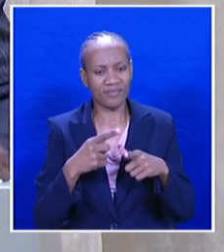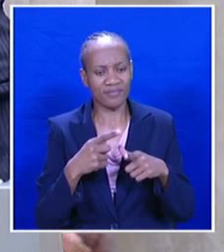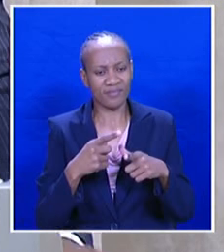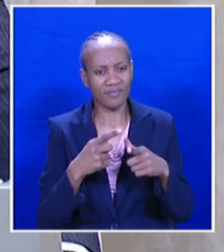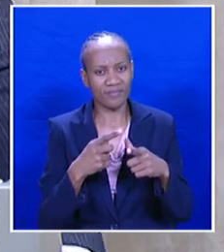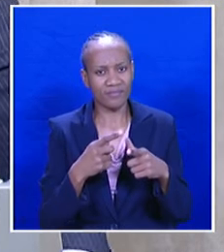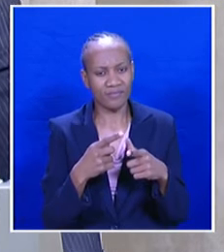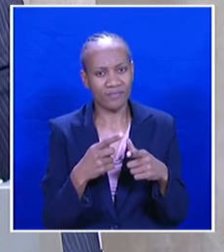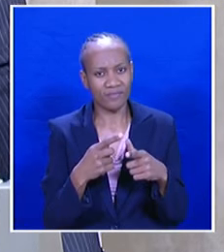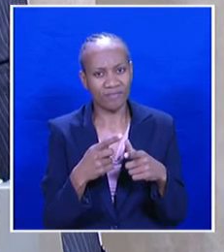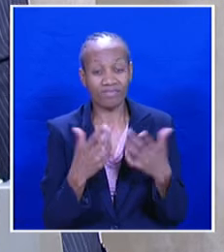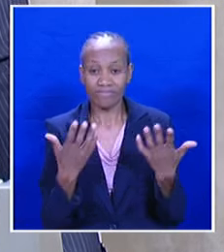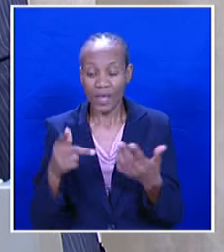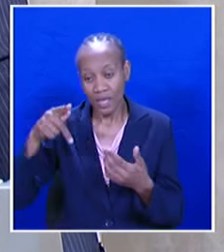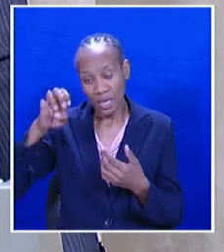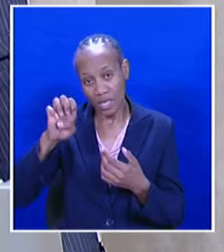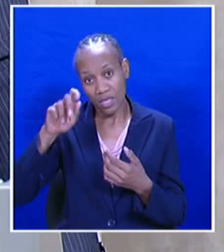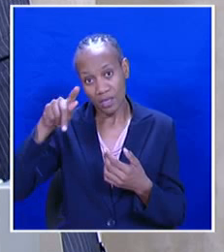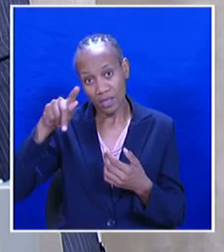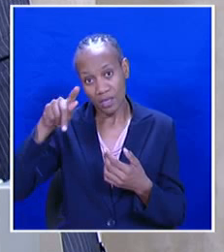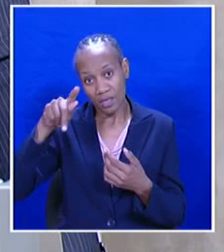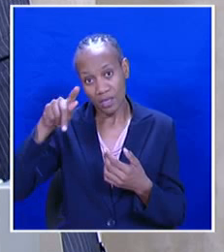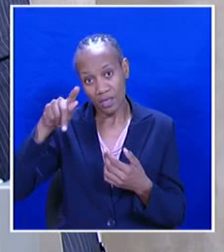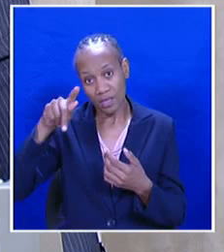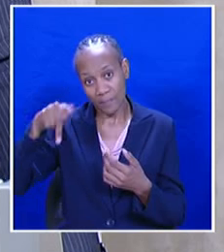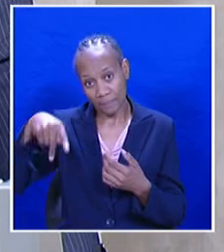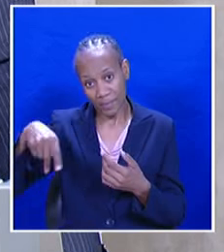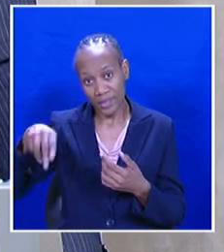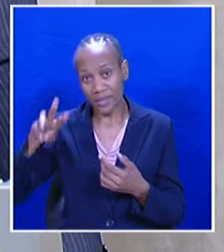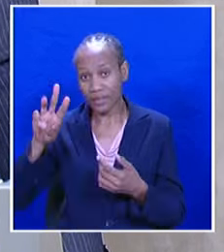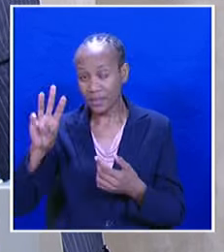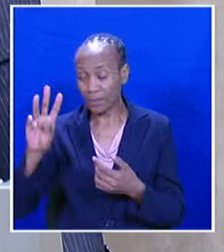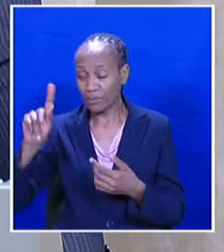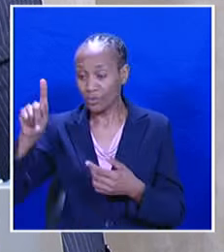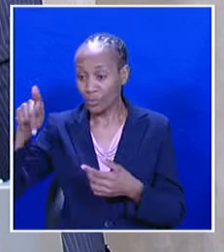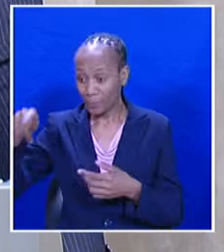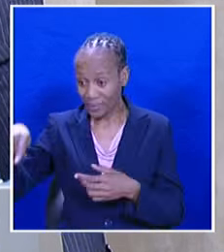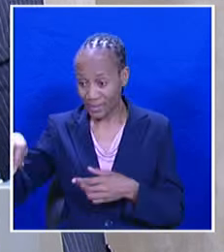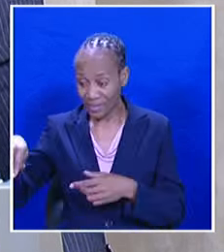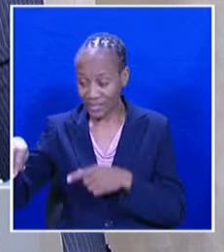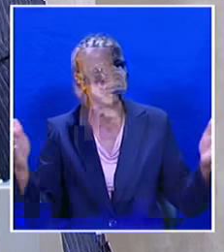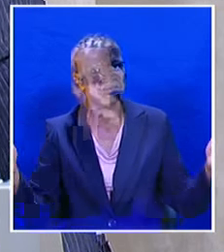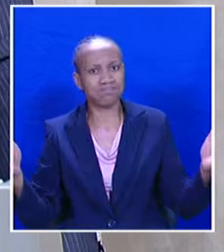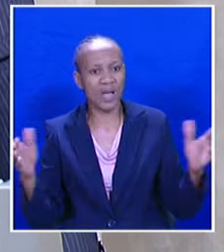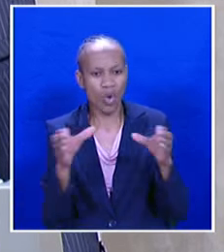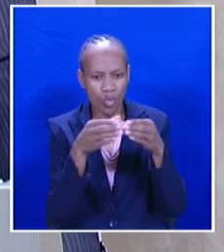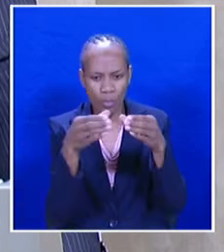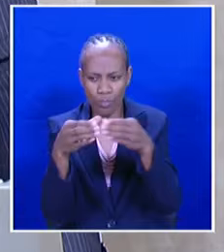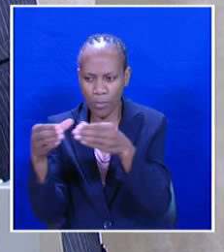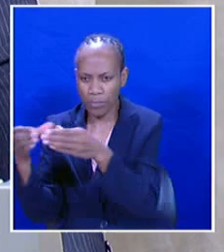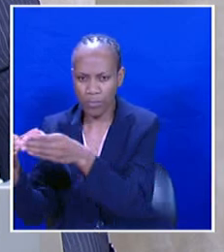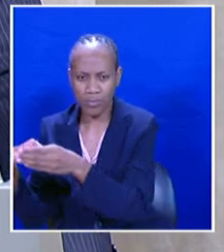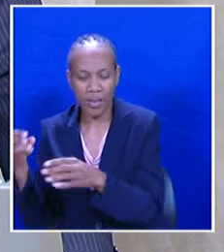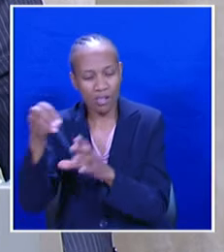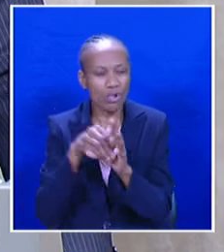Public employment programs under the EPWP cover a wide range of different sectors, including